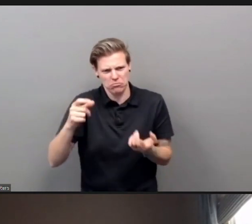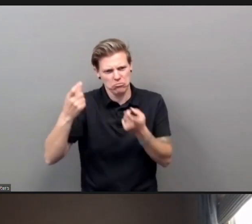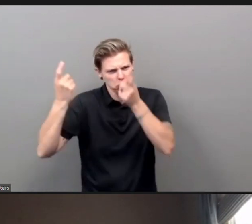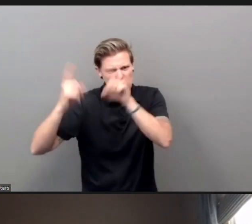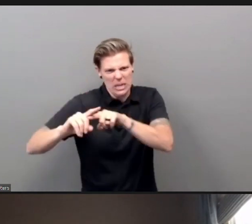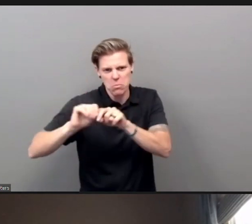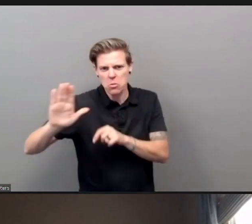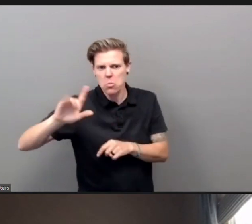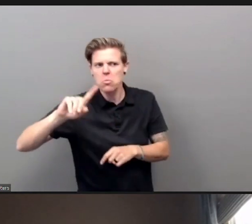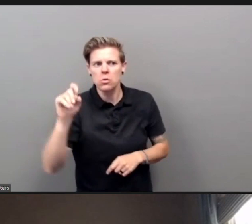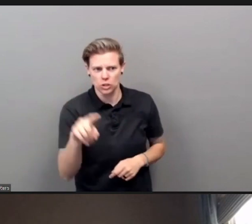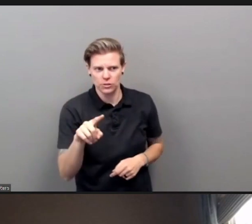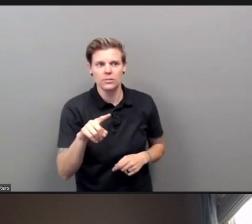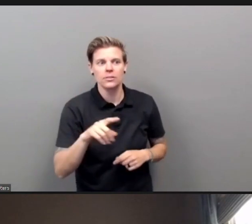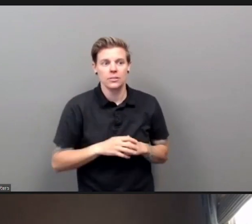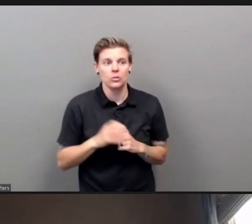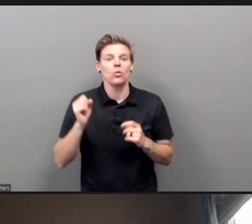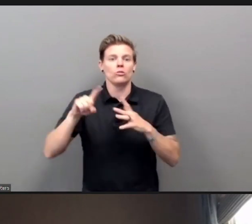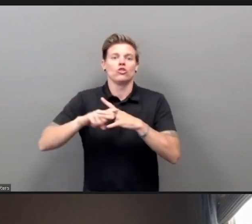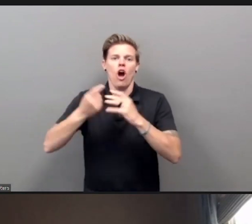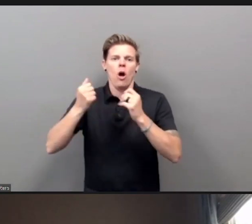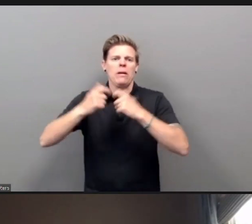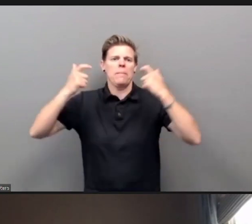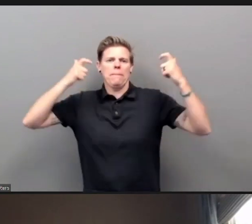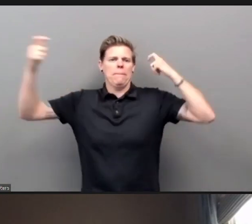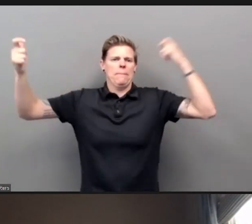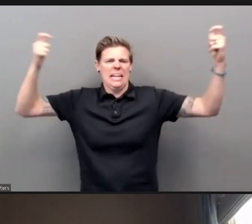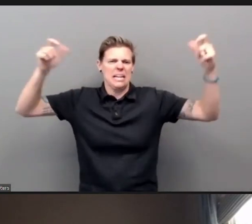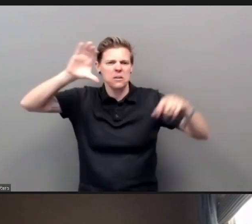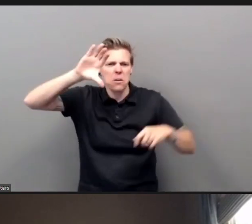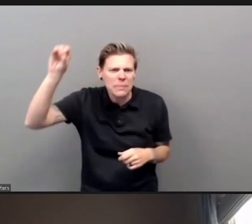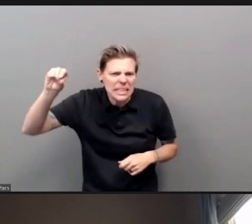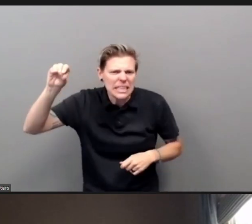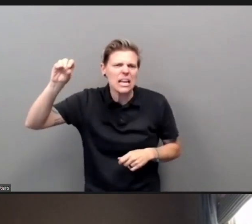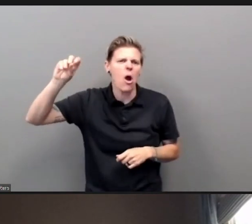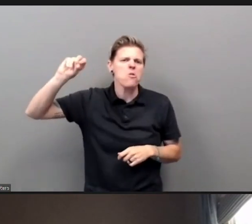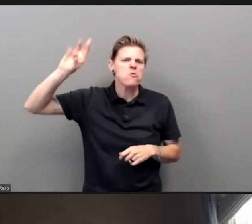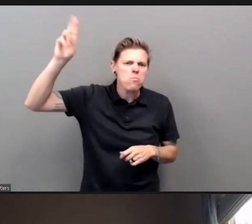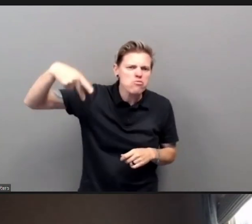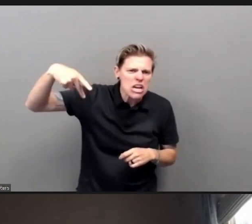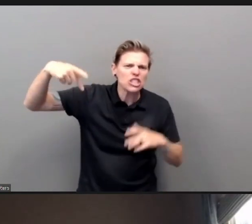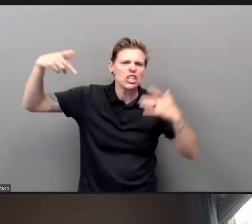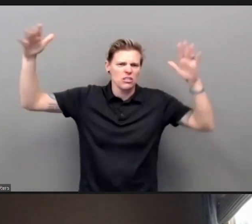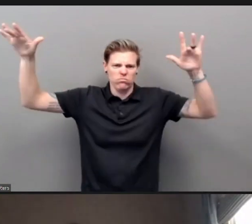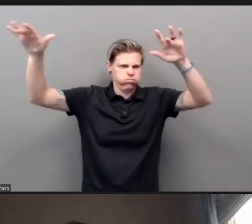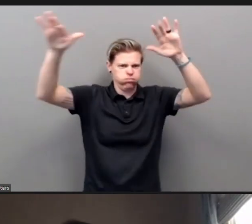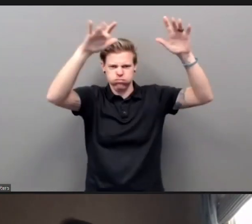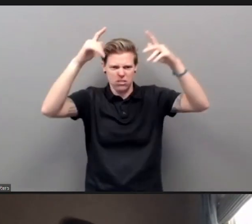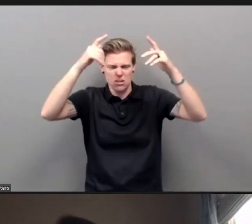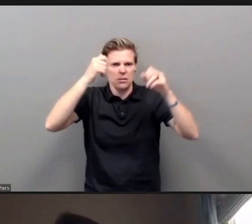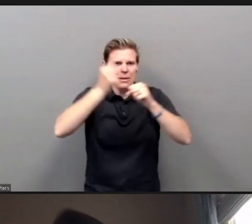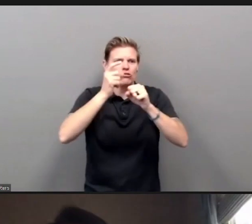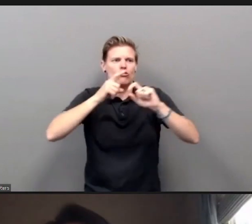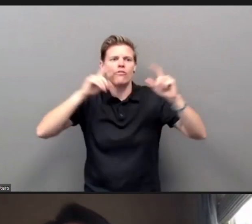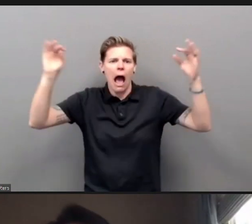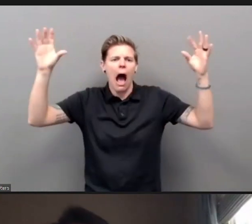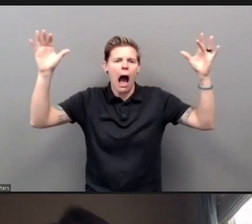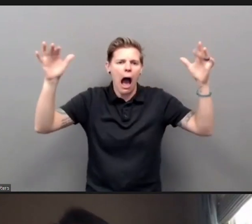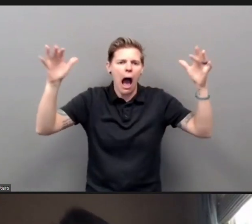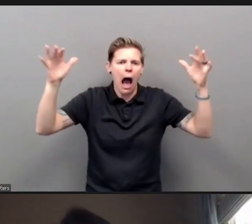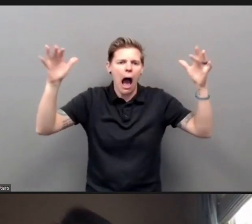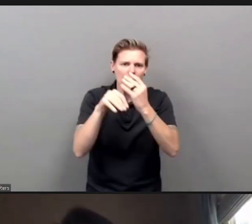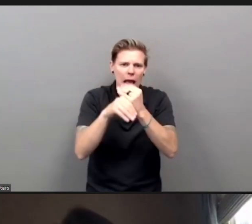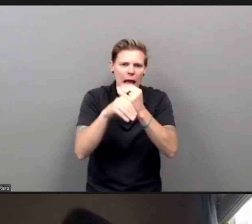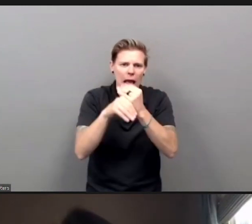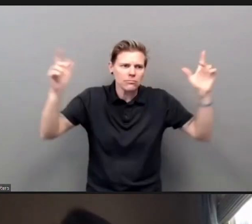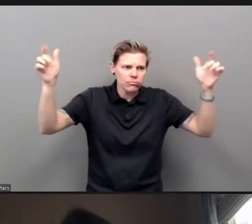healthcare providers. And we, as you know, we will put out another public health order in the middle of next month. We keep a list of